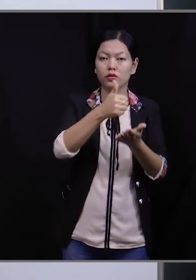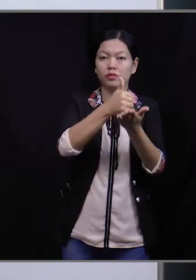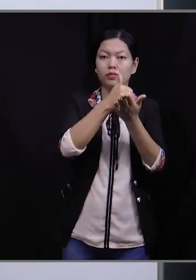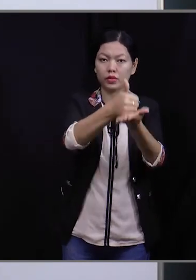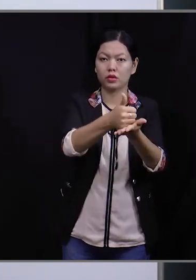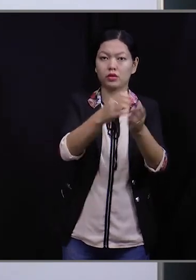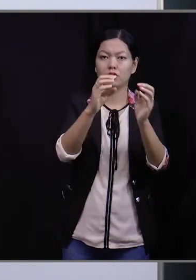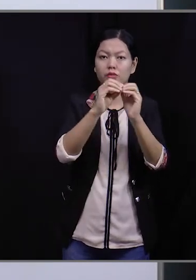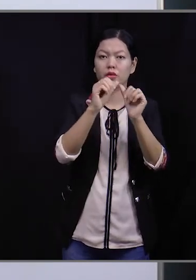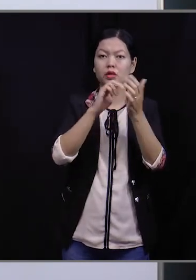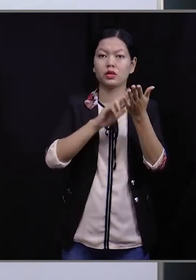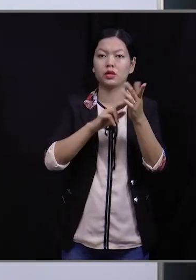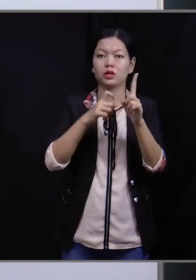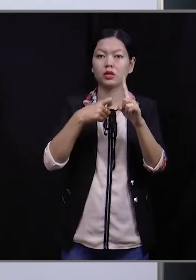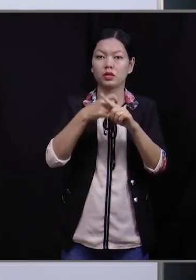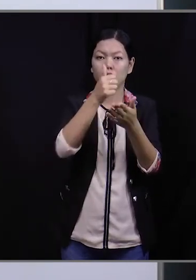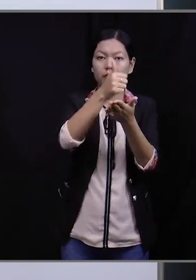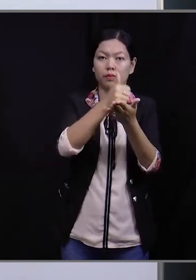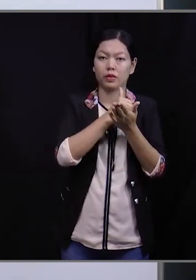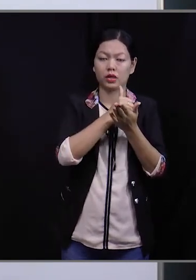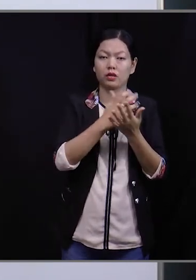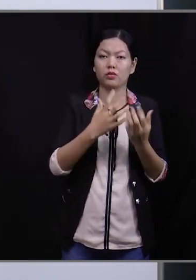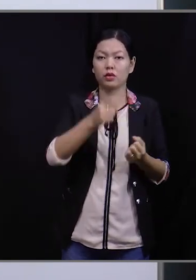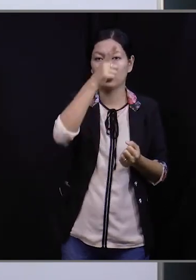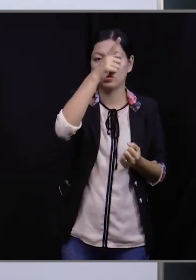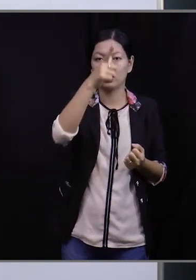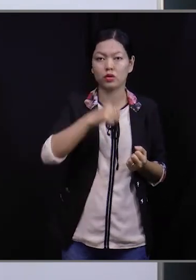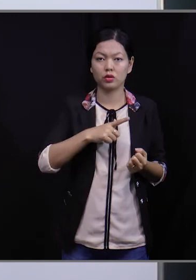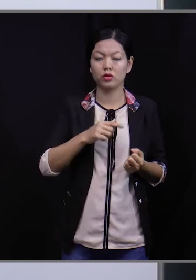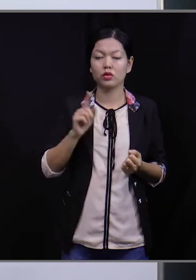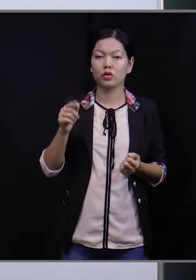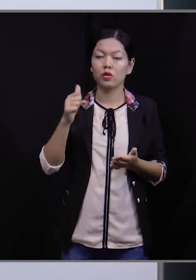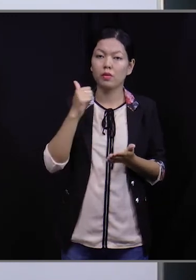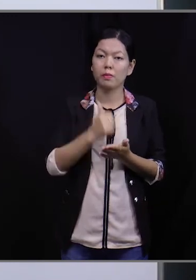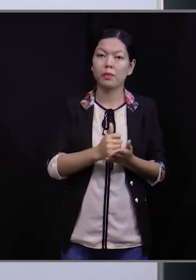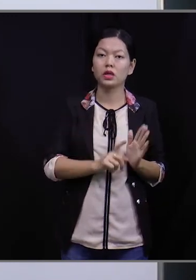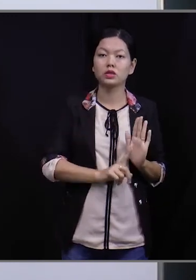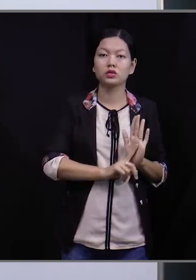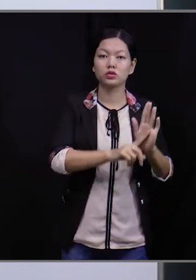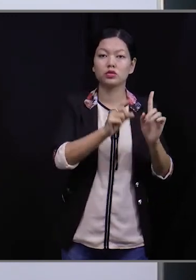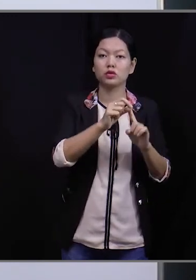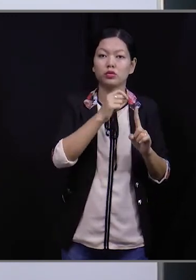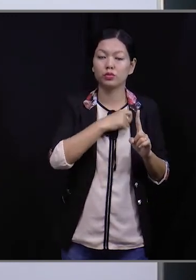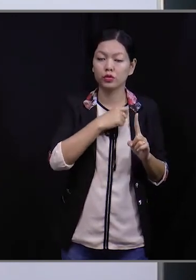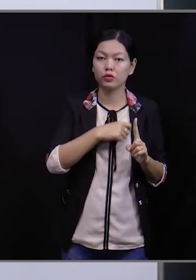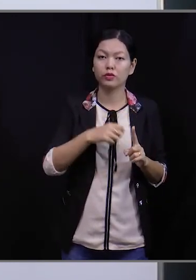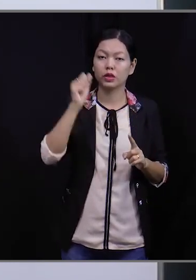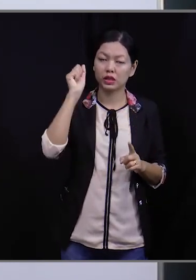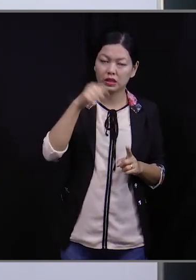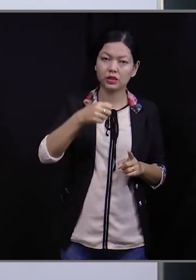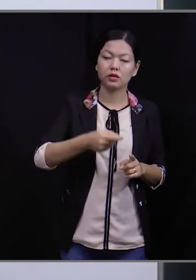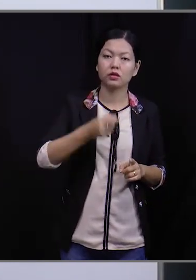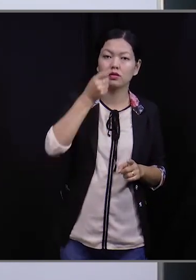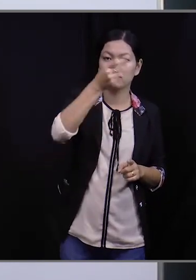and it is worth 100. But the bank does not give you, or the bank does not sanction loan